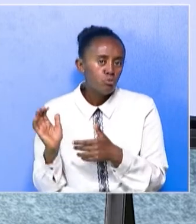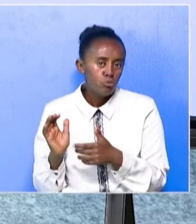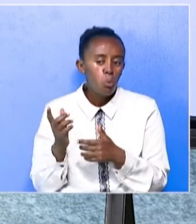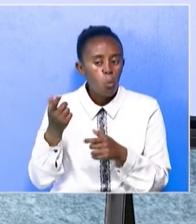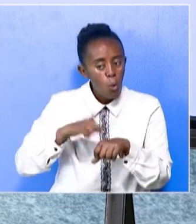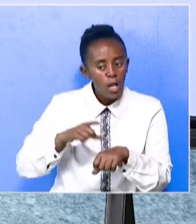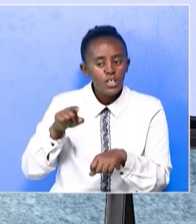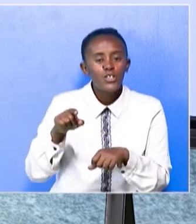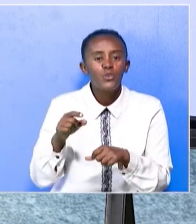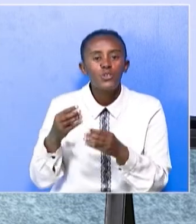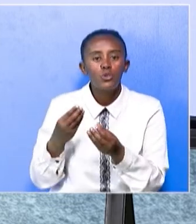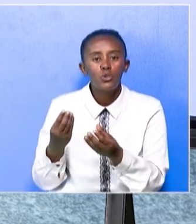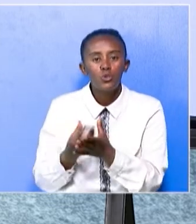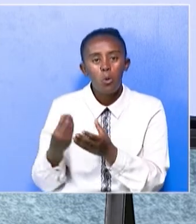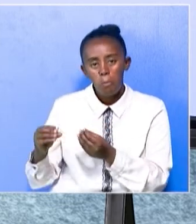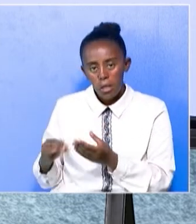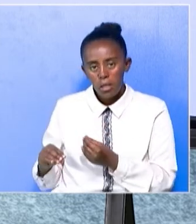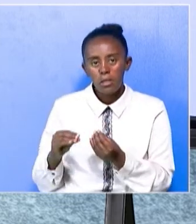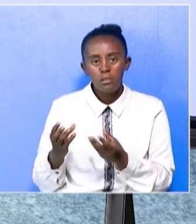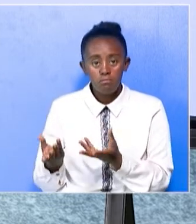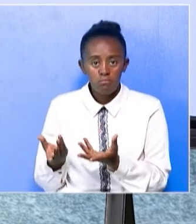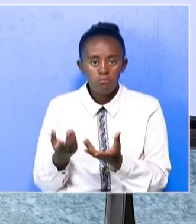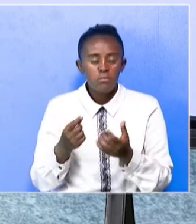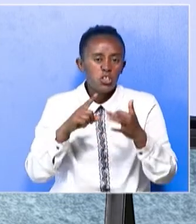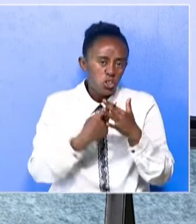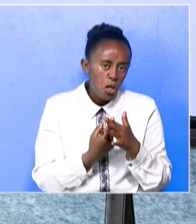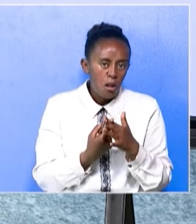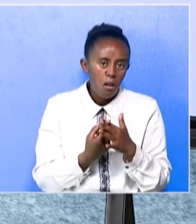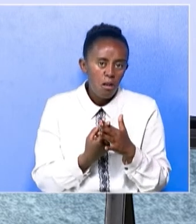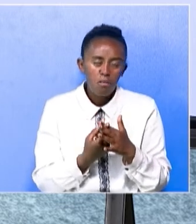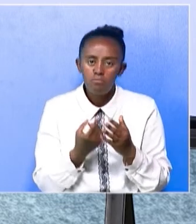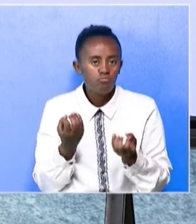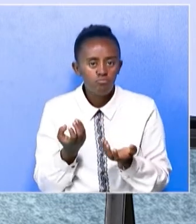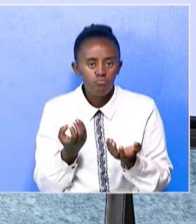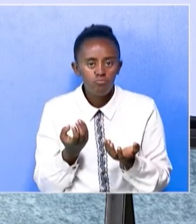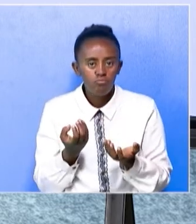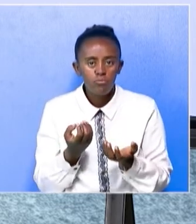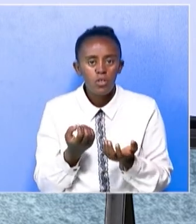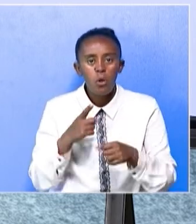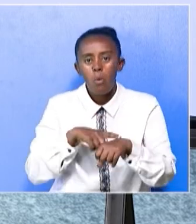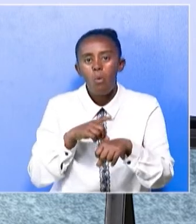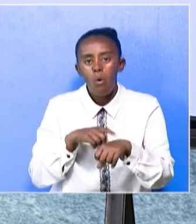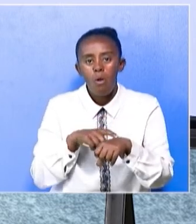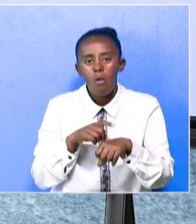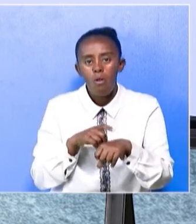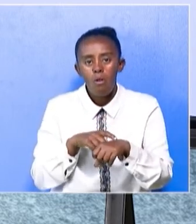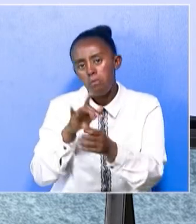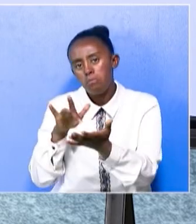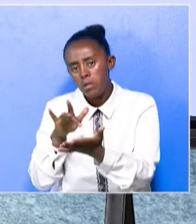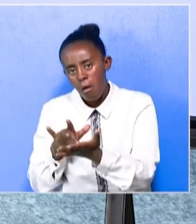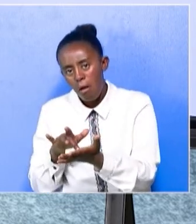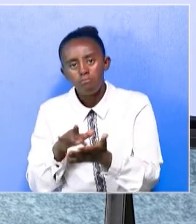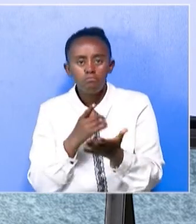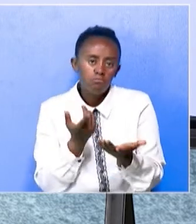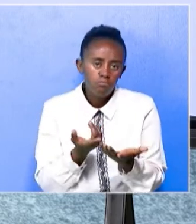possible. Not necessarily at the initial or at the beginning of the sentence. Rather, this while structure goes at the medial position